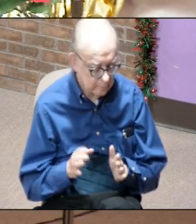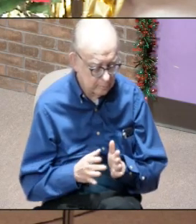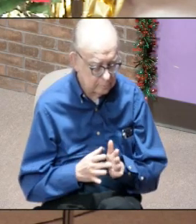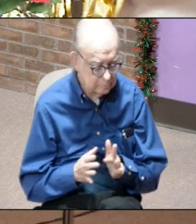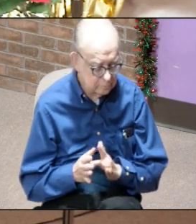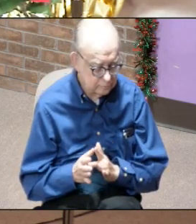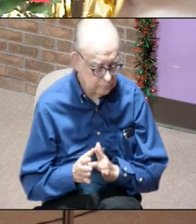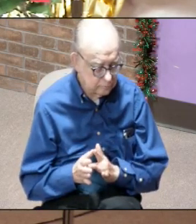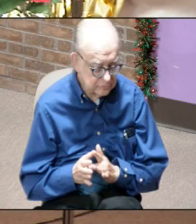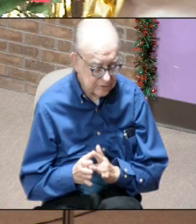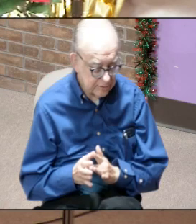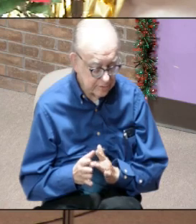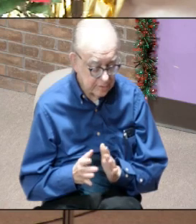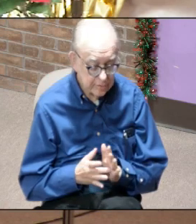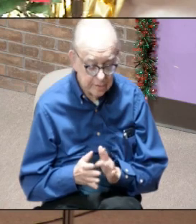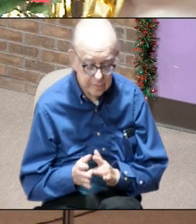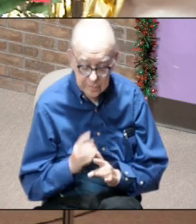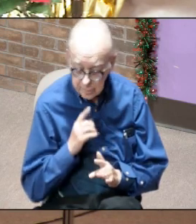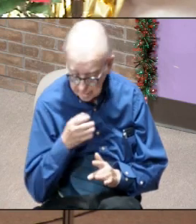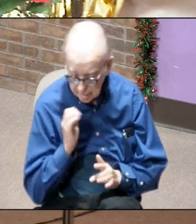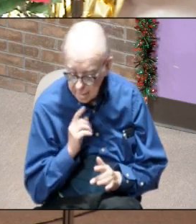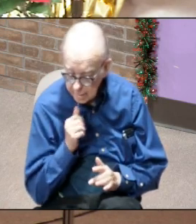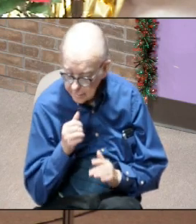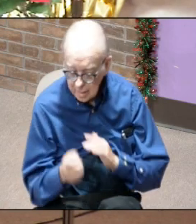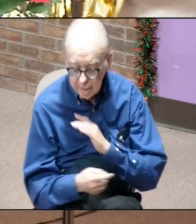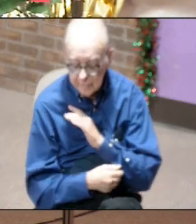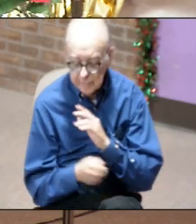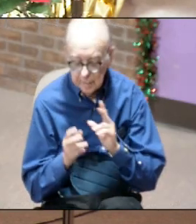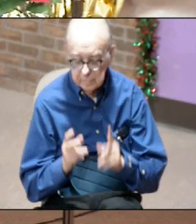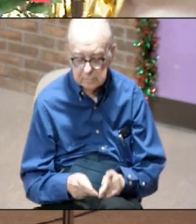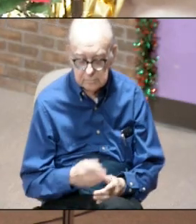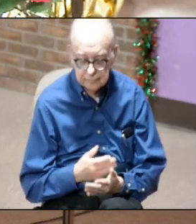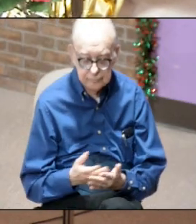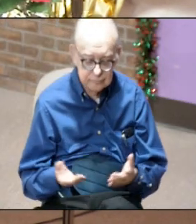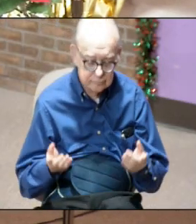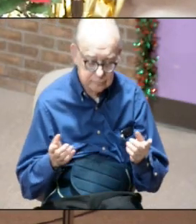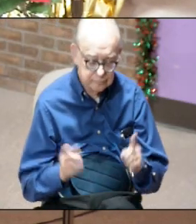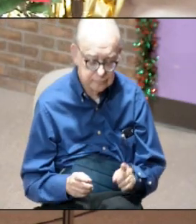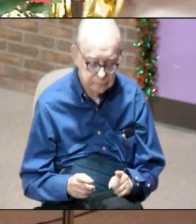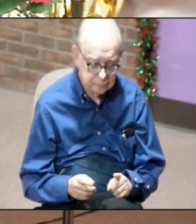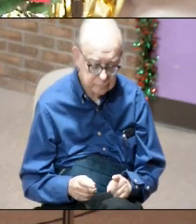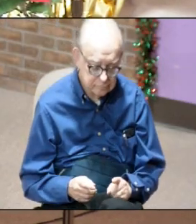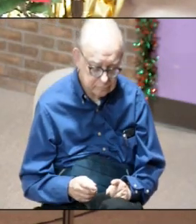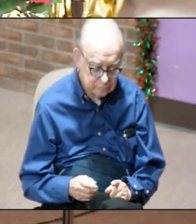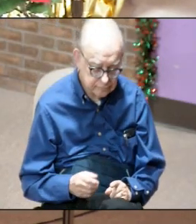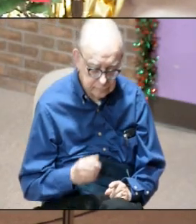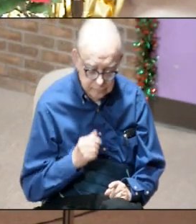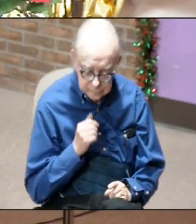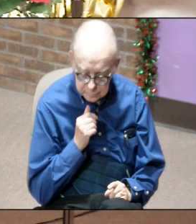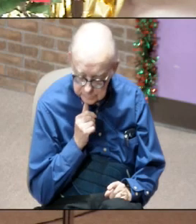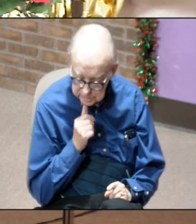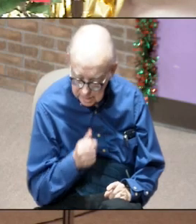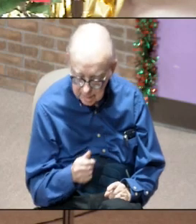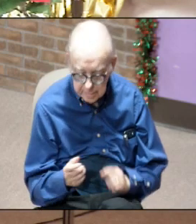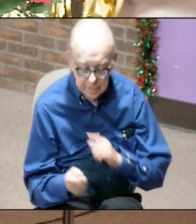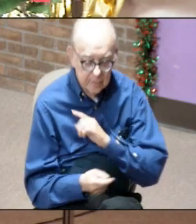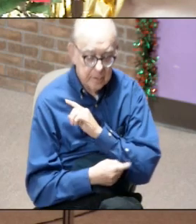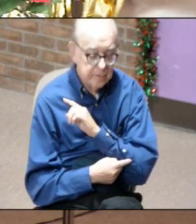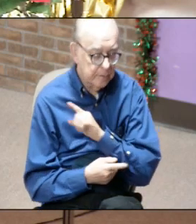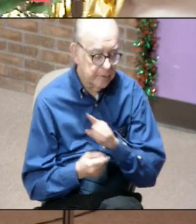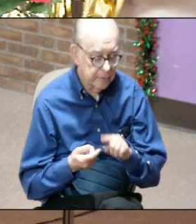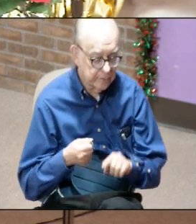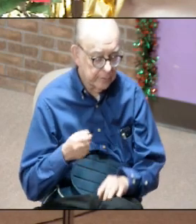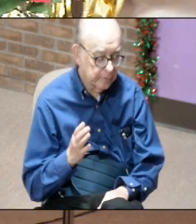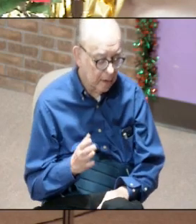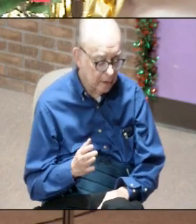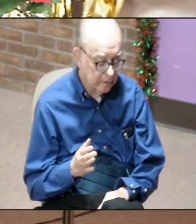tempt anyone. The things that happen, ladies and gentlemen, are not a temptation by God.